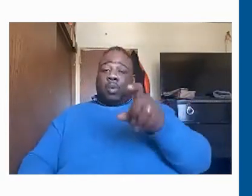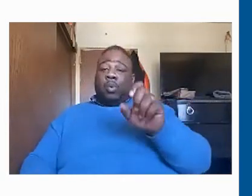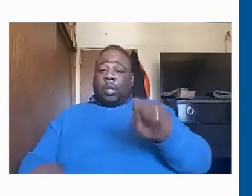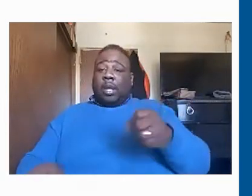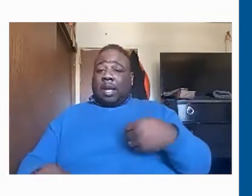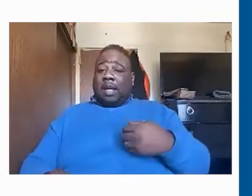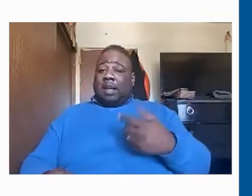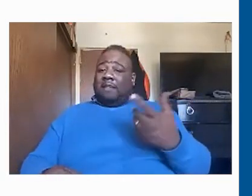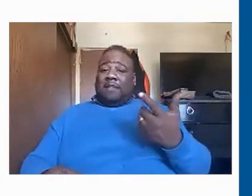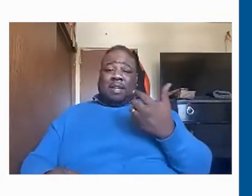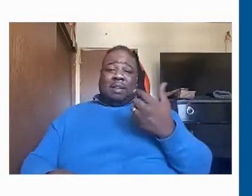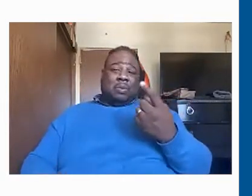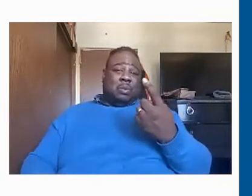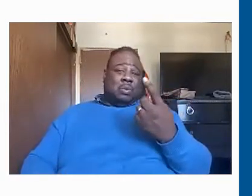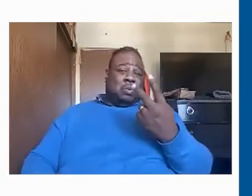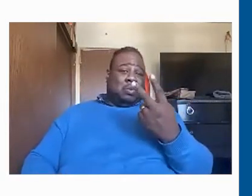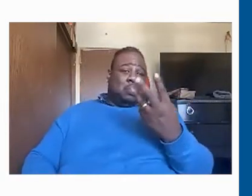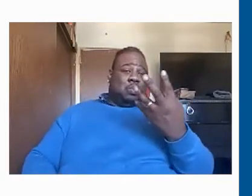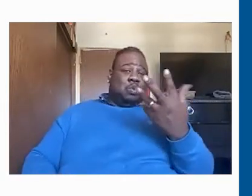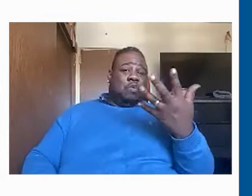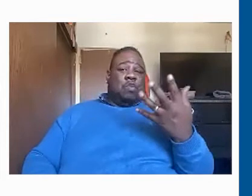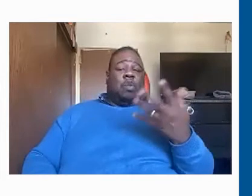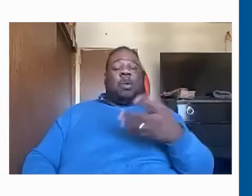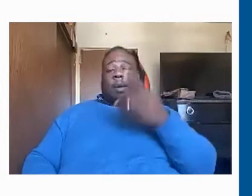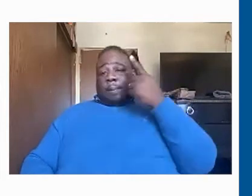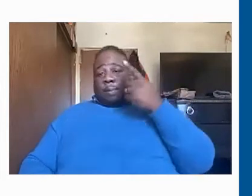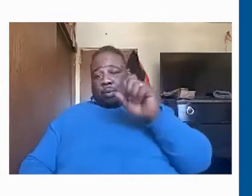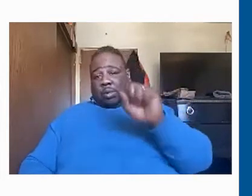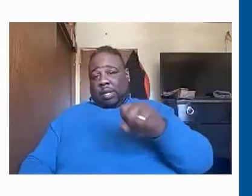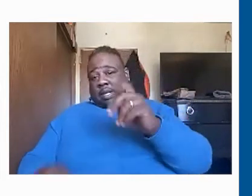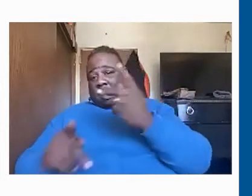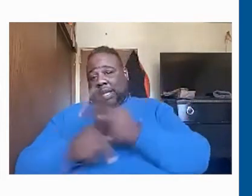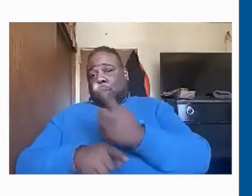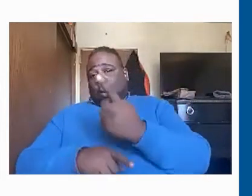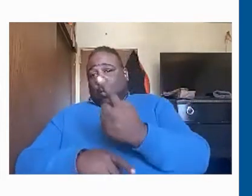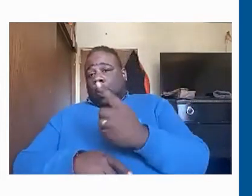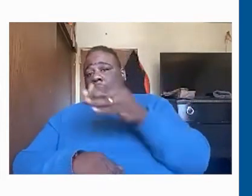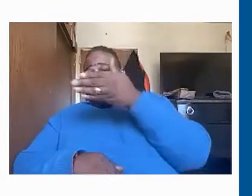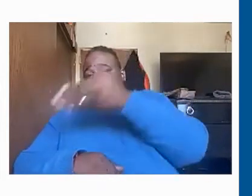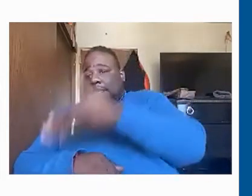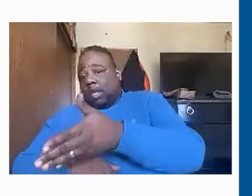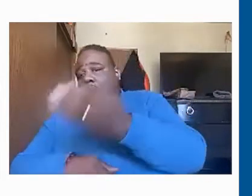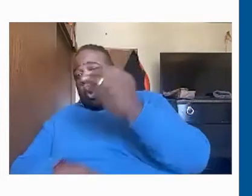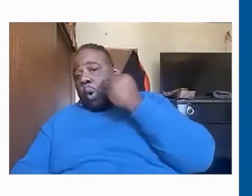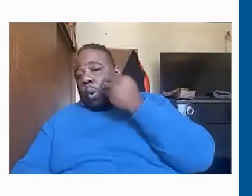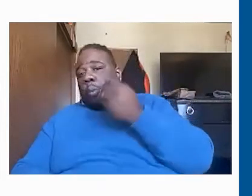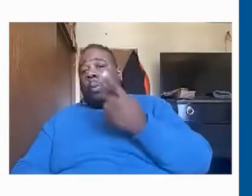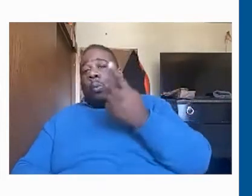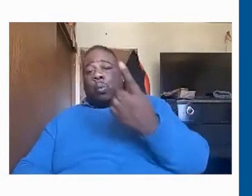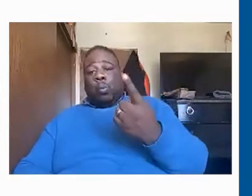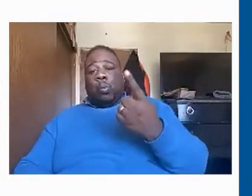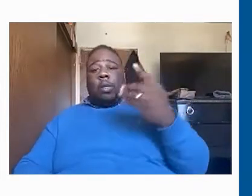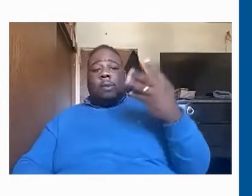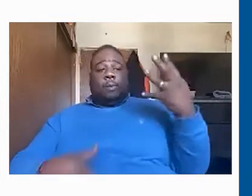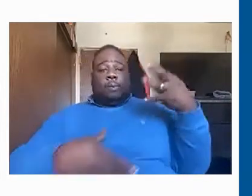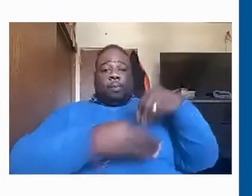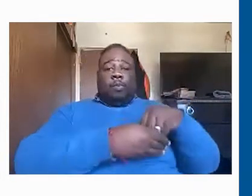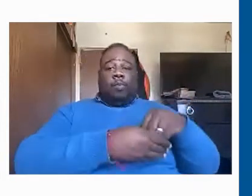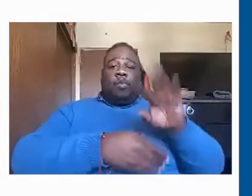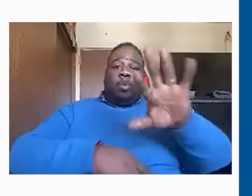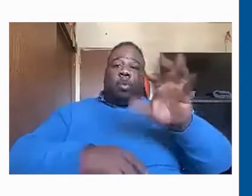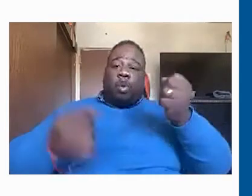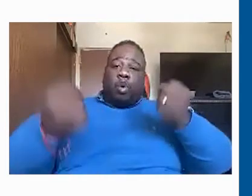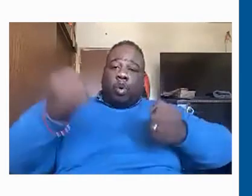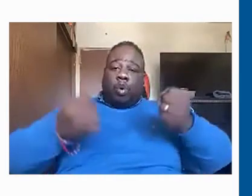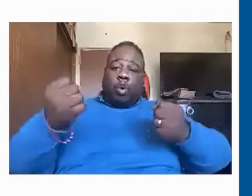car, you can have go bags in those locations also. So again, having supplies on hand, really key.